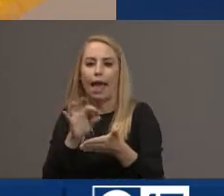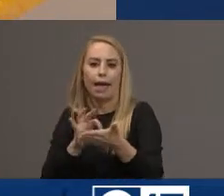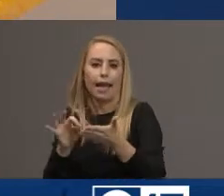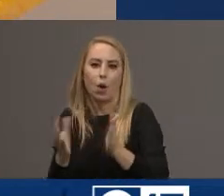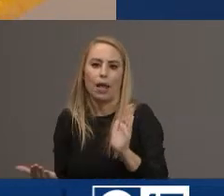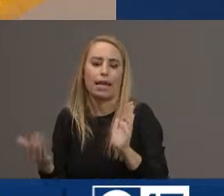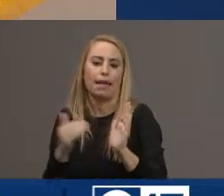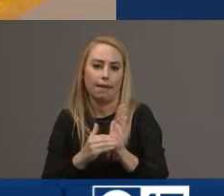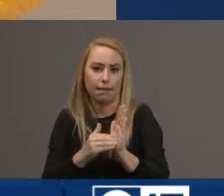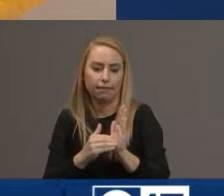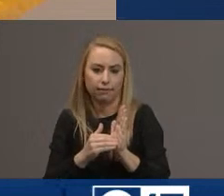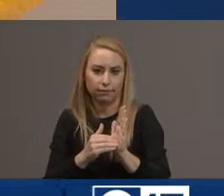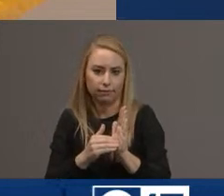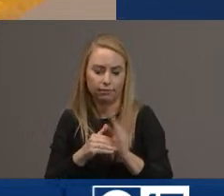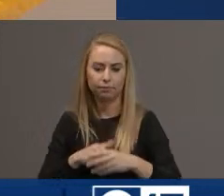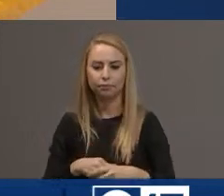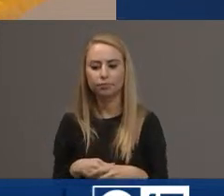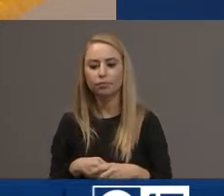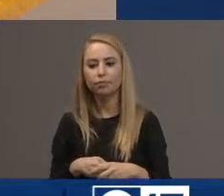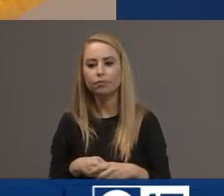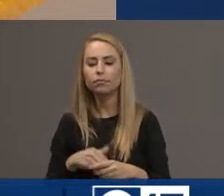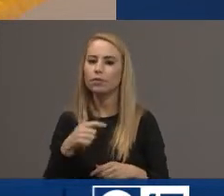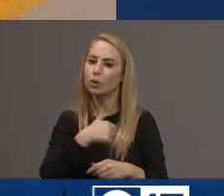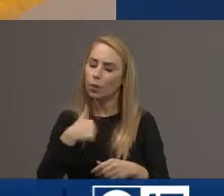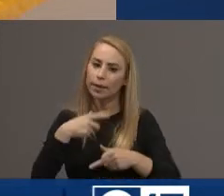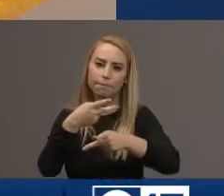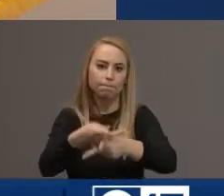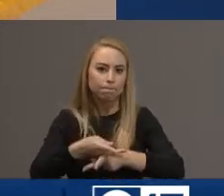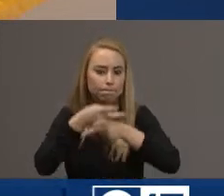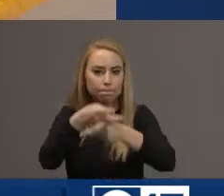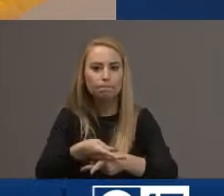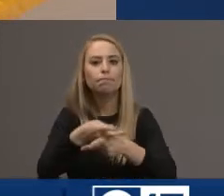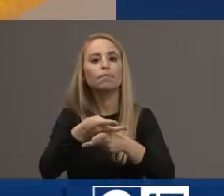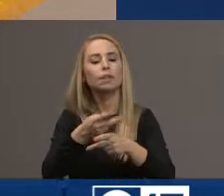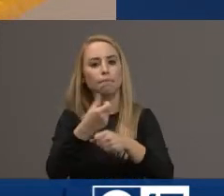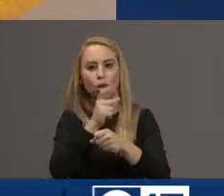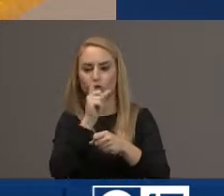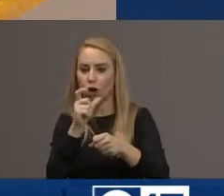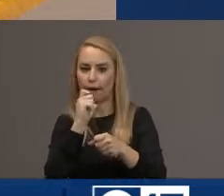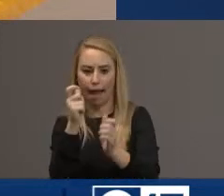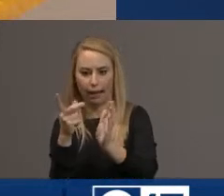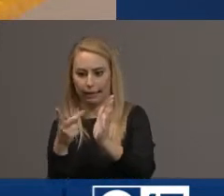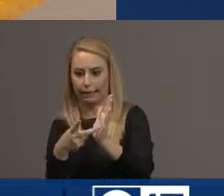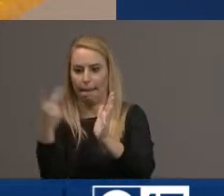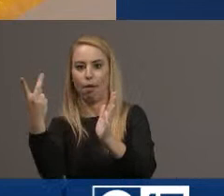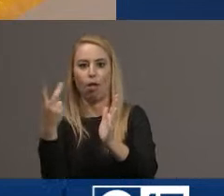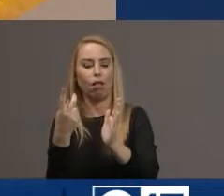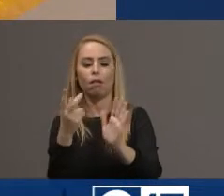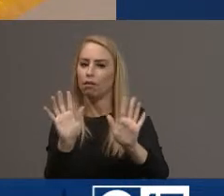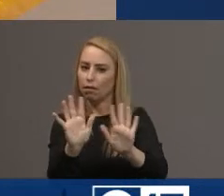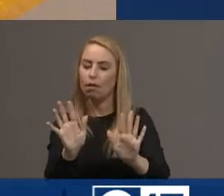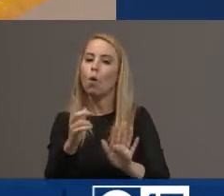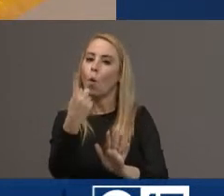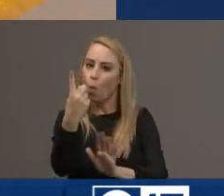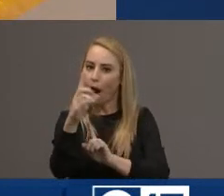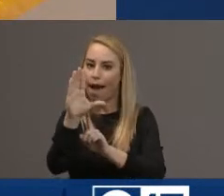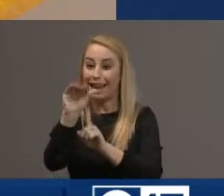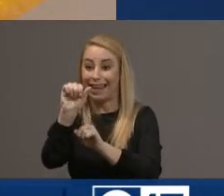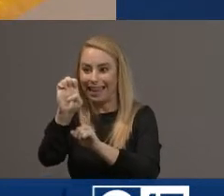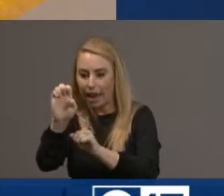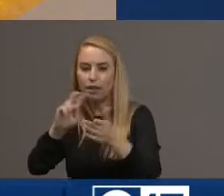who has been hospitalized. And so we work very carefully to deduplicate. Each case is a unique